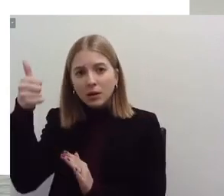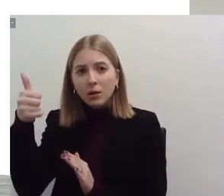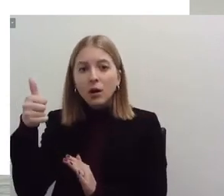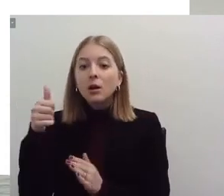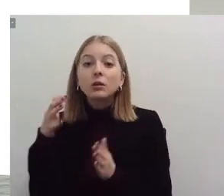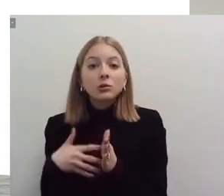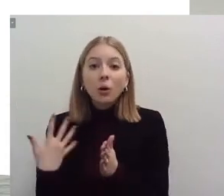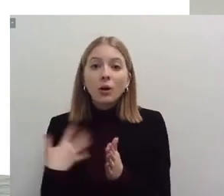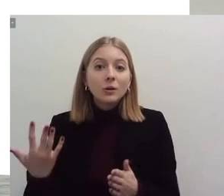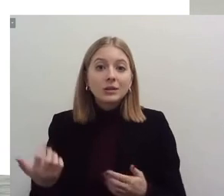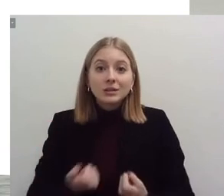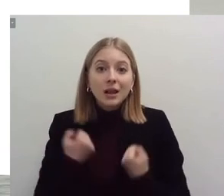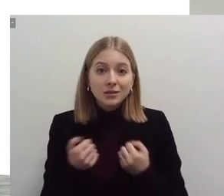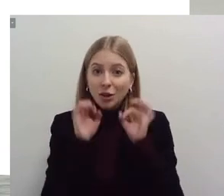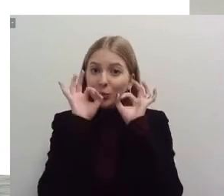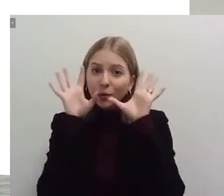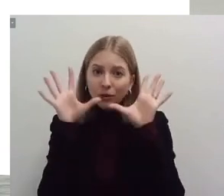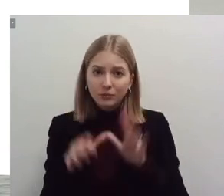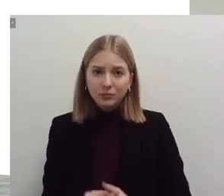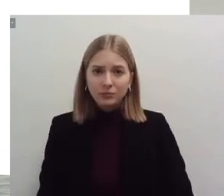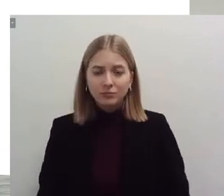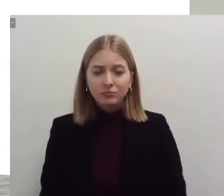it really needs to get to the point that every child